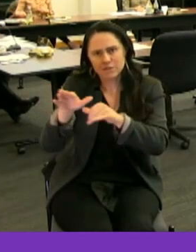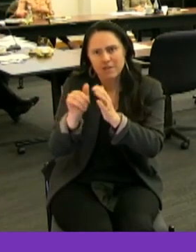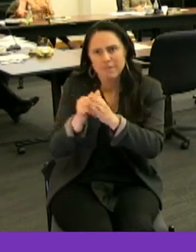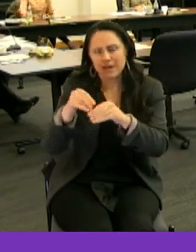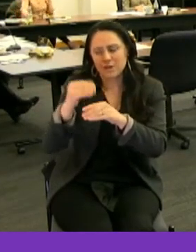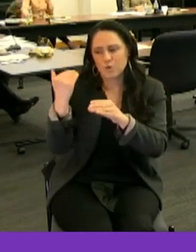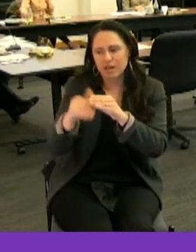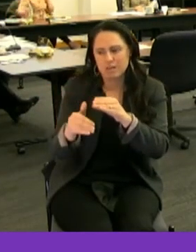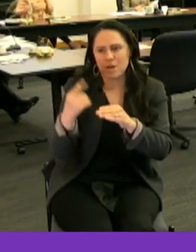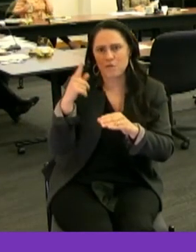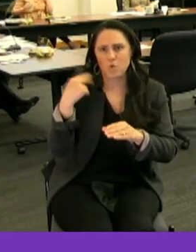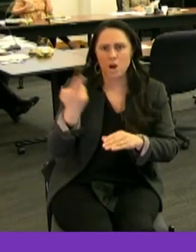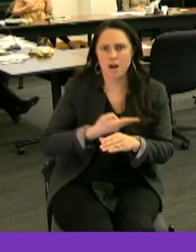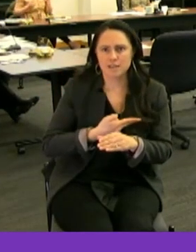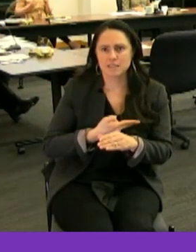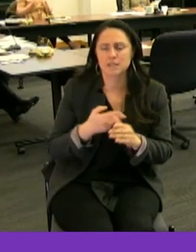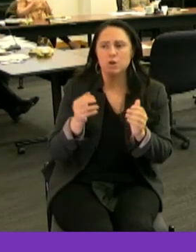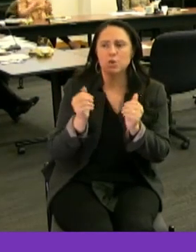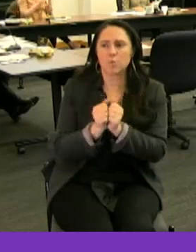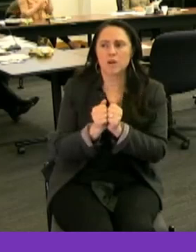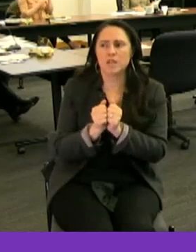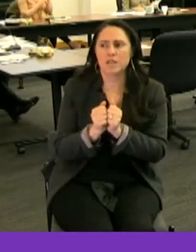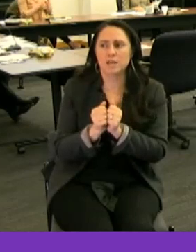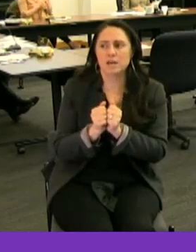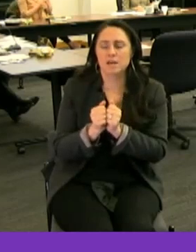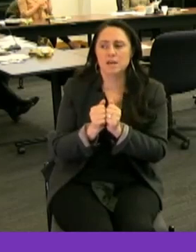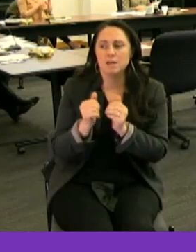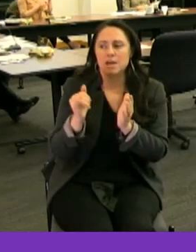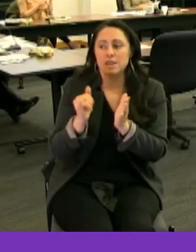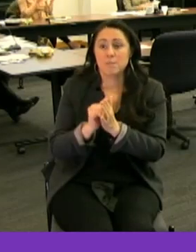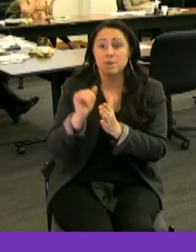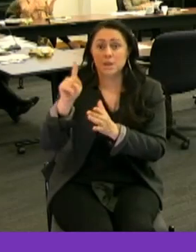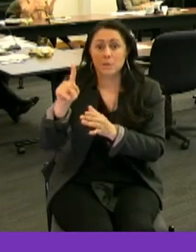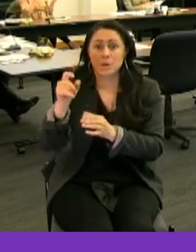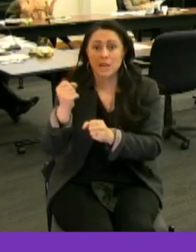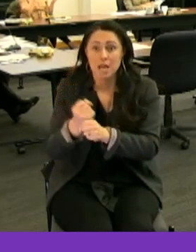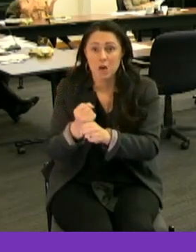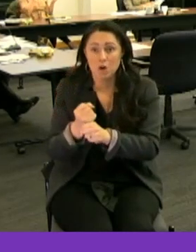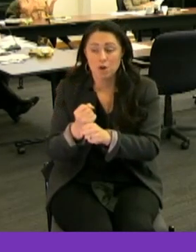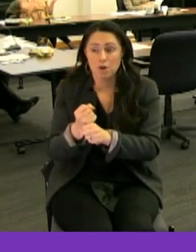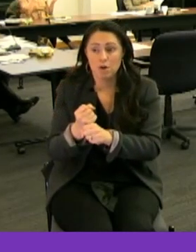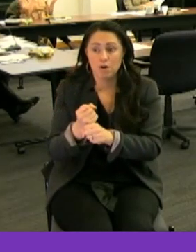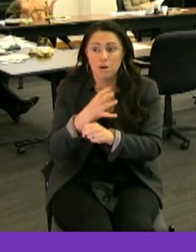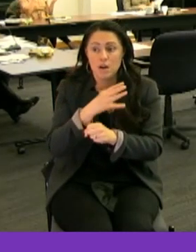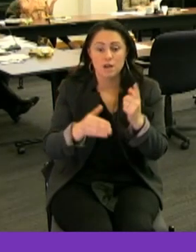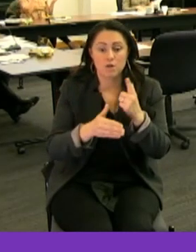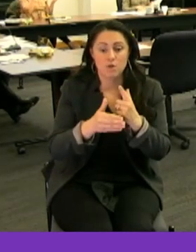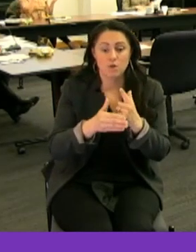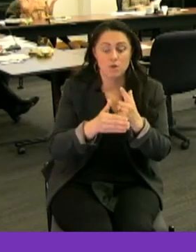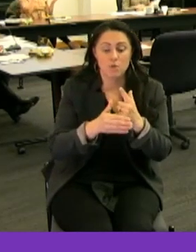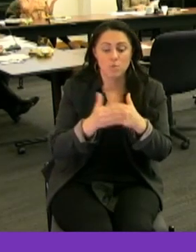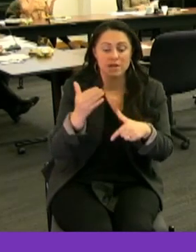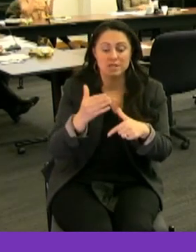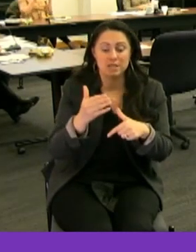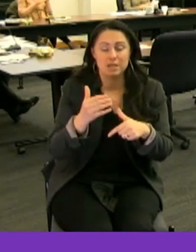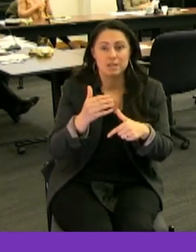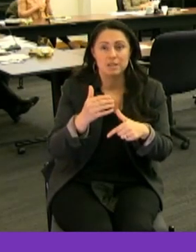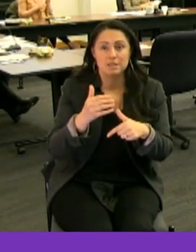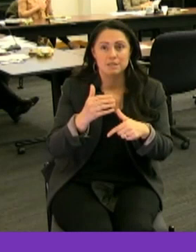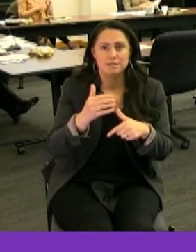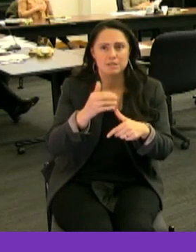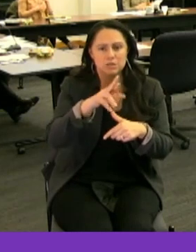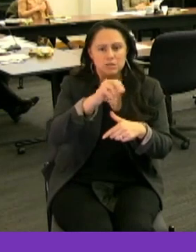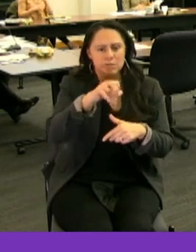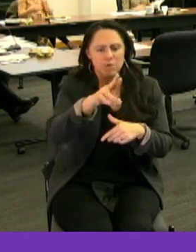your email to us, in regards to it being 1 year and what the repercussions and eligible dependents, is